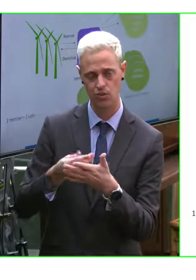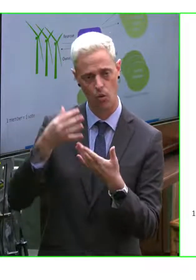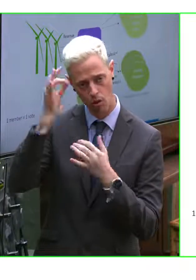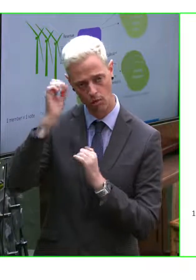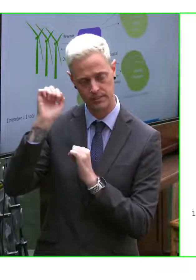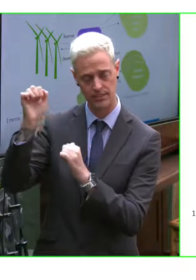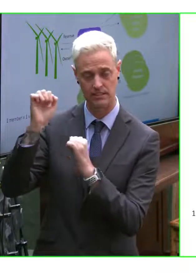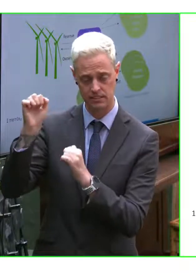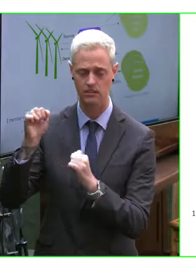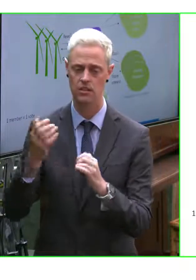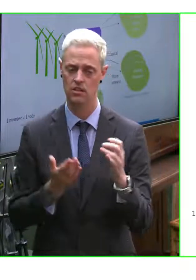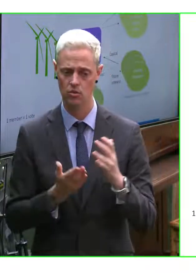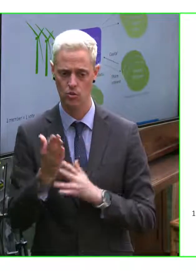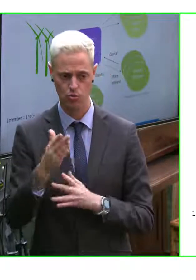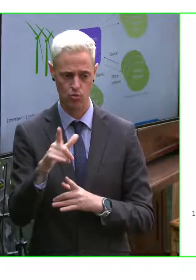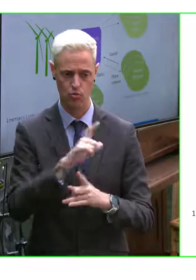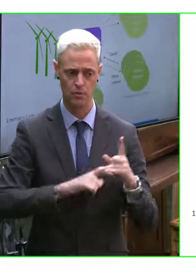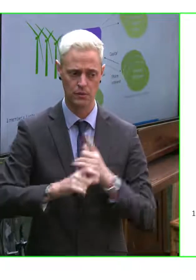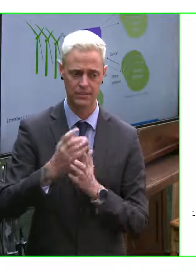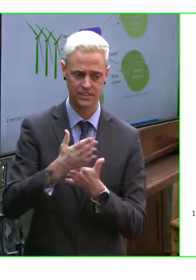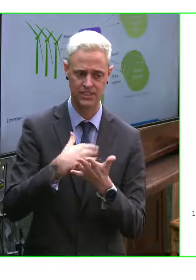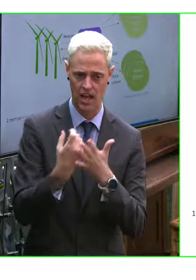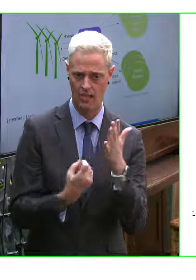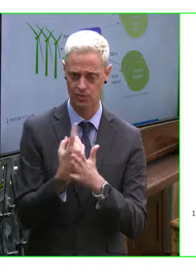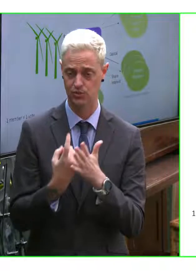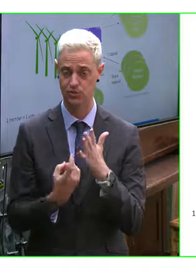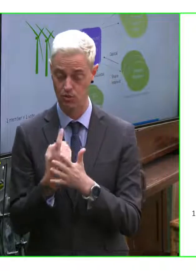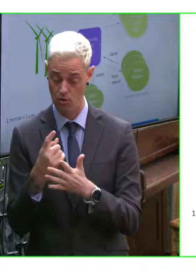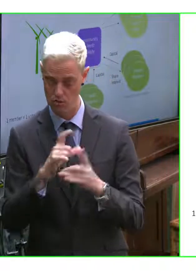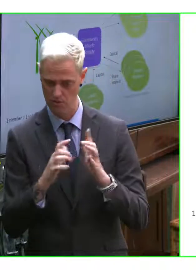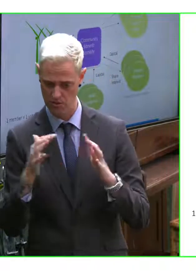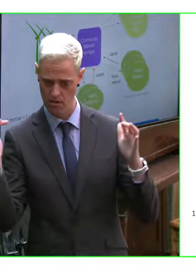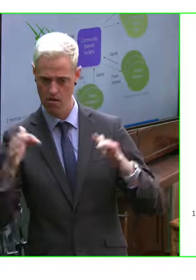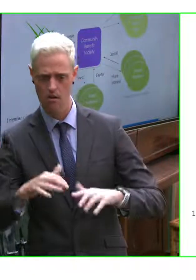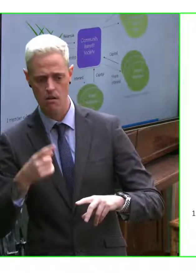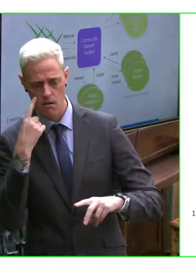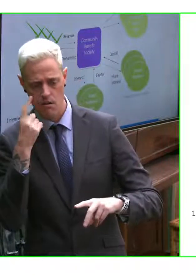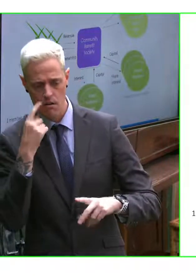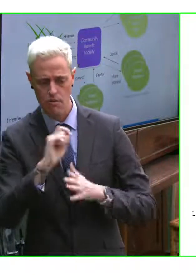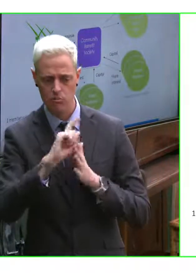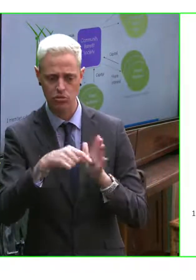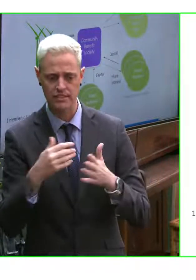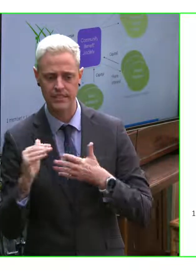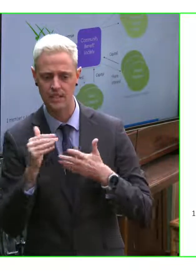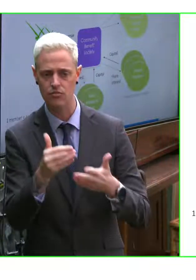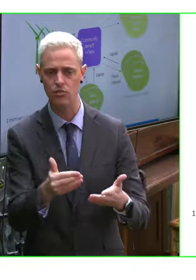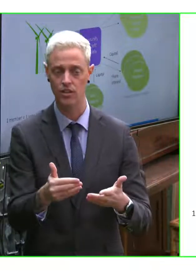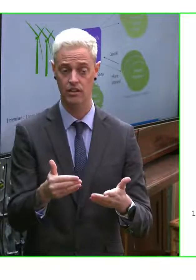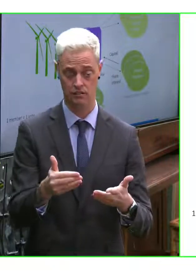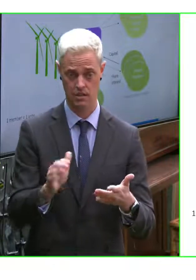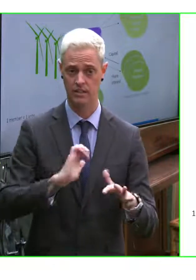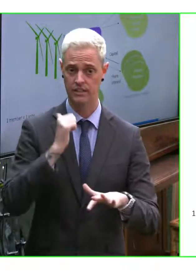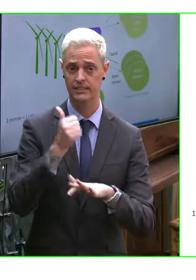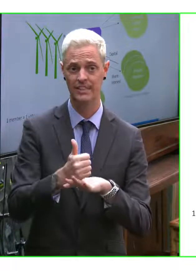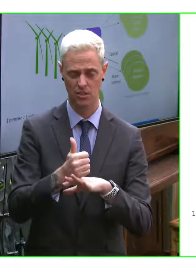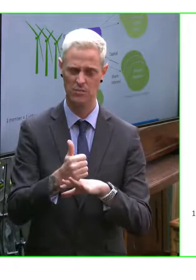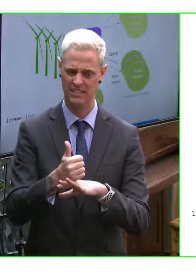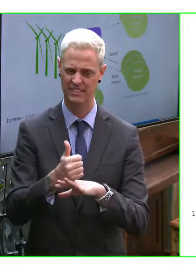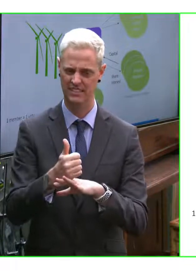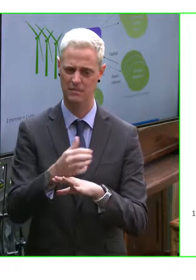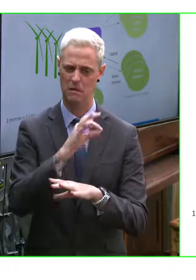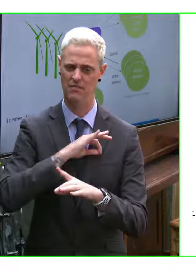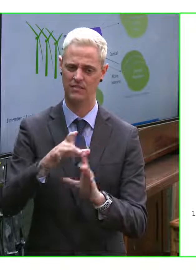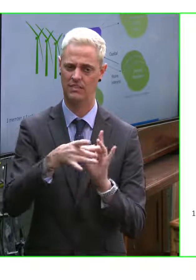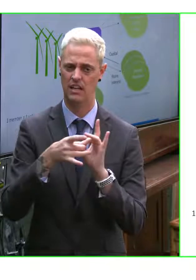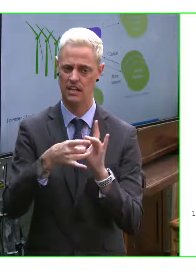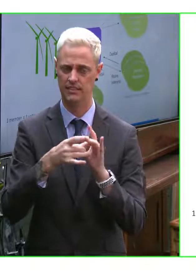through a community share issue. So communities will look at project delivery, they'll set up a community benefit society, they will